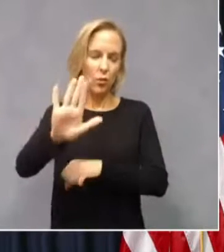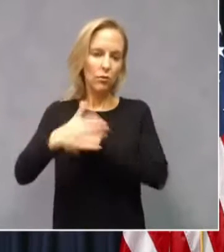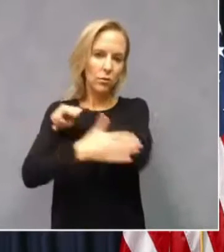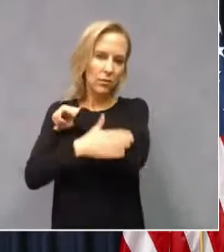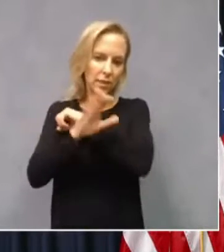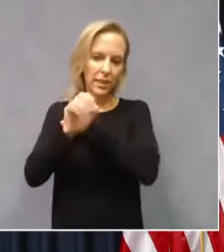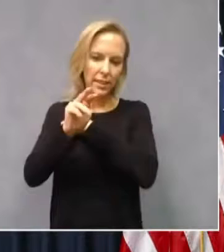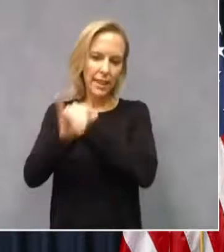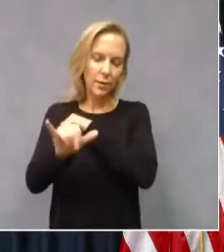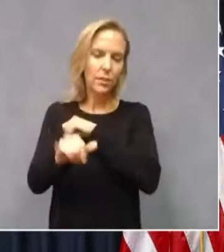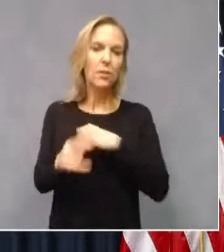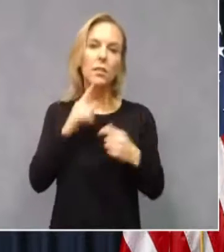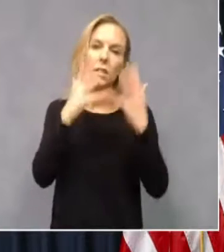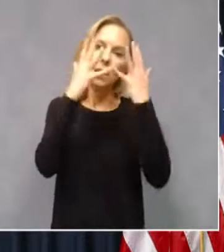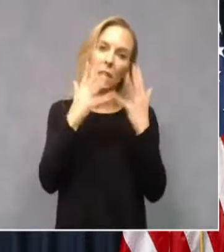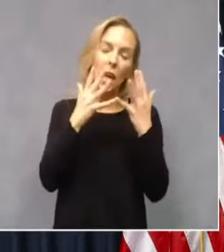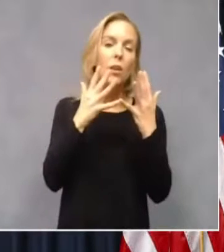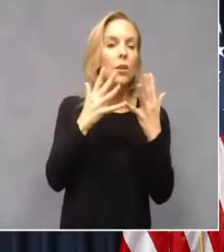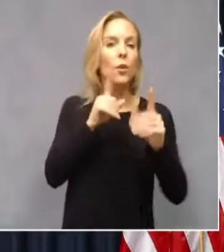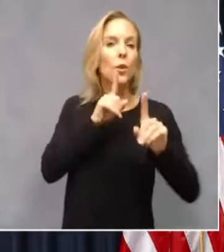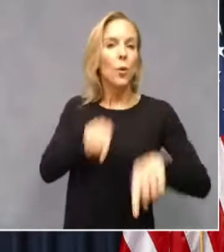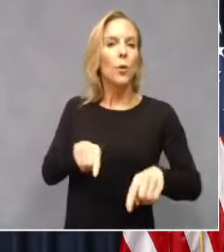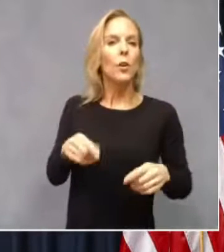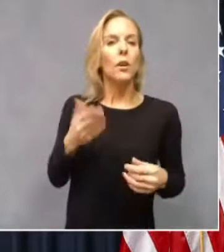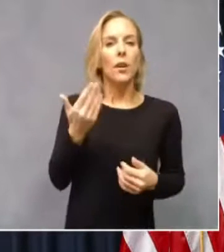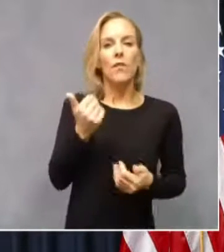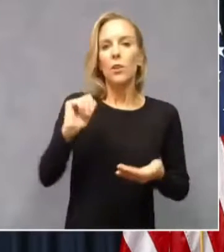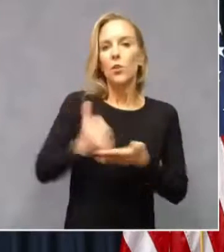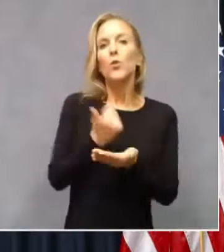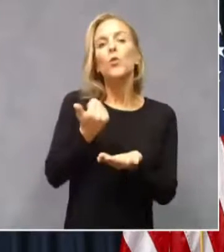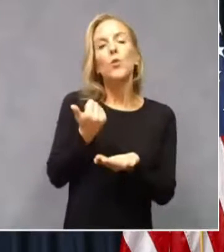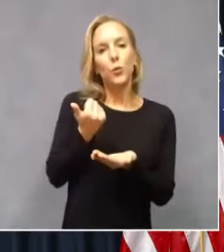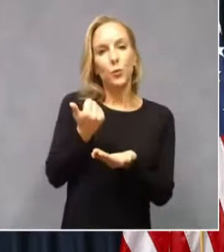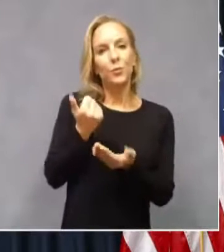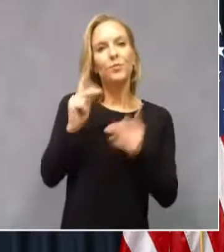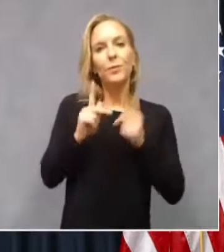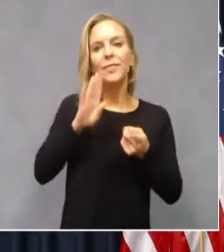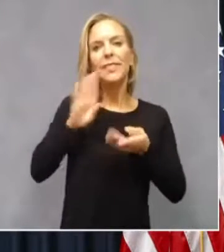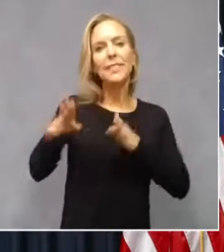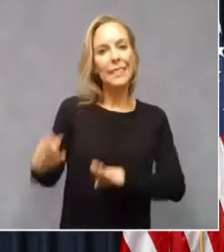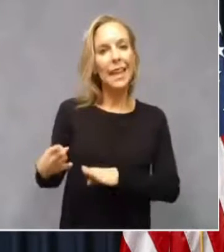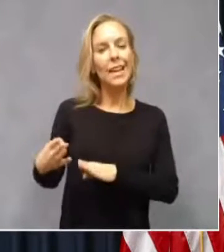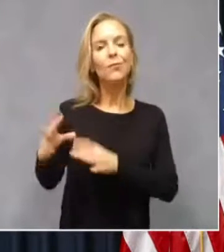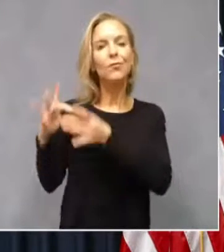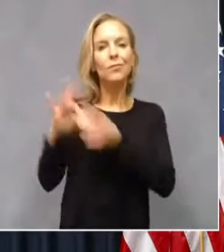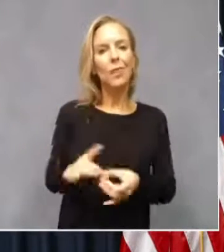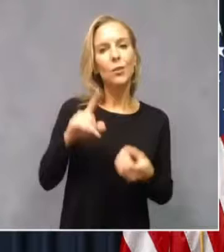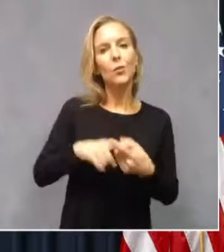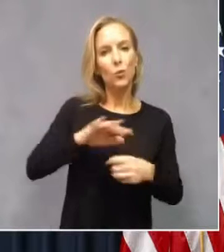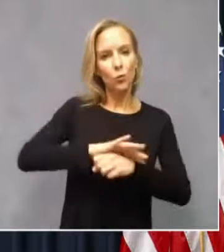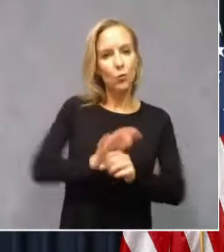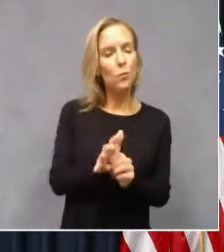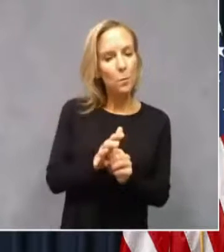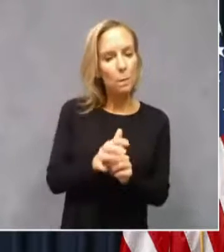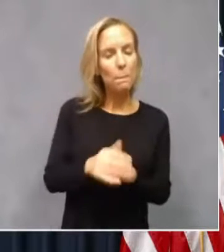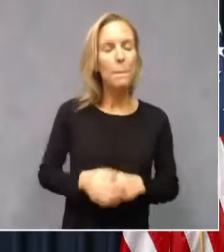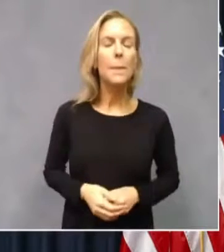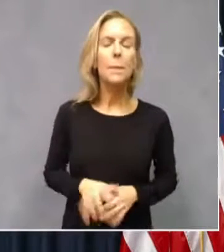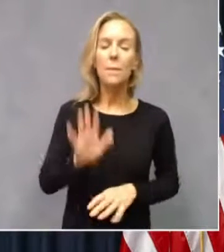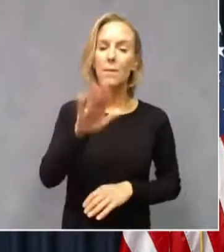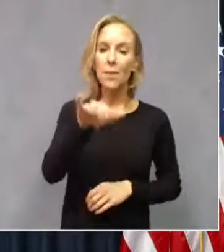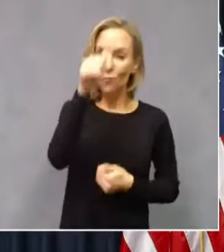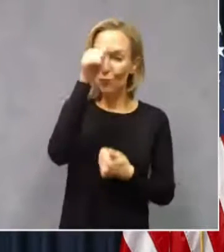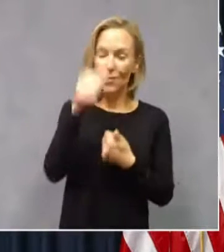Sadly, we're reporting 15 new deaths today, due at least in part to COVID-19. And remember that even though